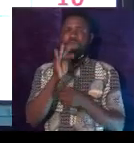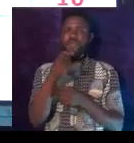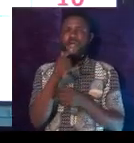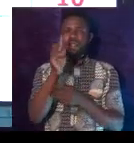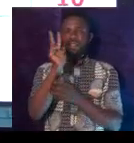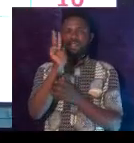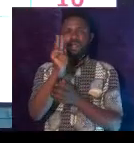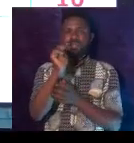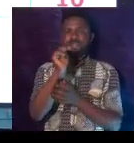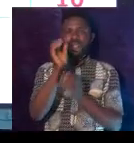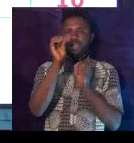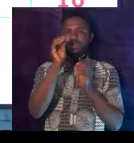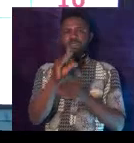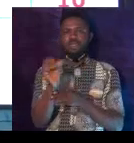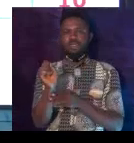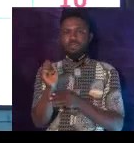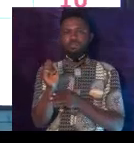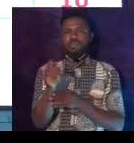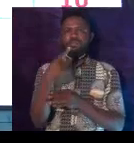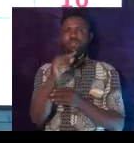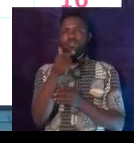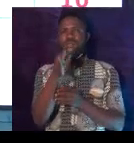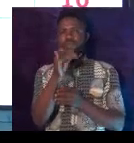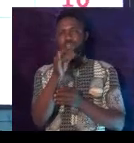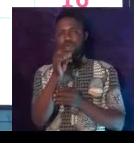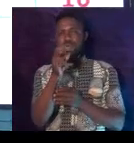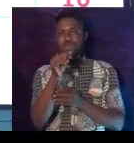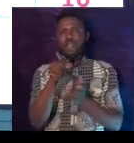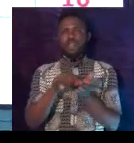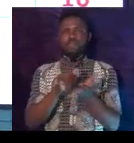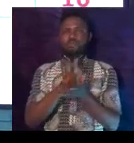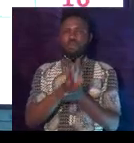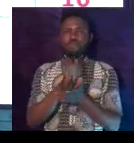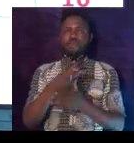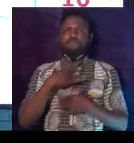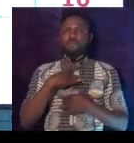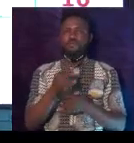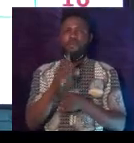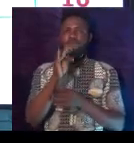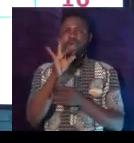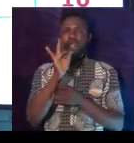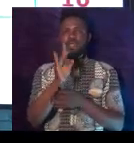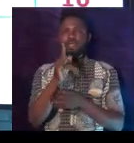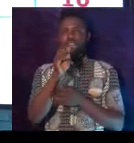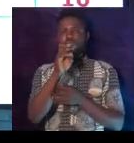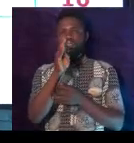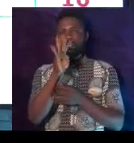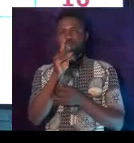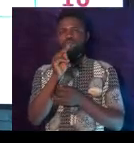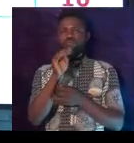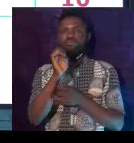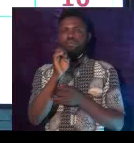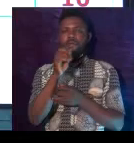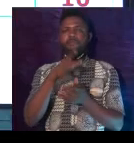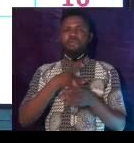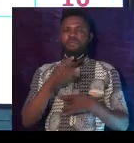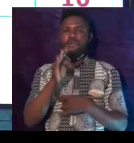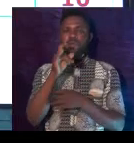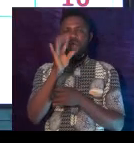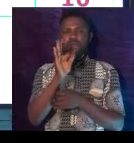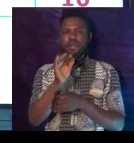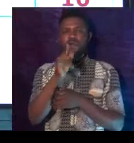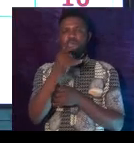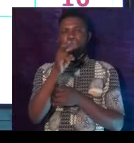by 13 teachers. The Guardian newspaper is preferred by 8. The Tribune newspaper is preferred by